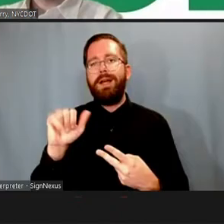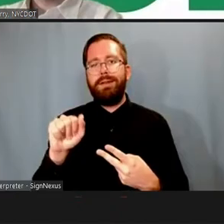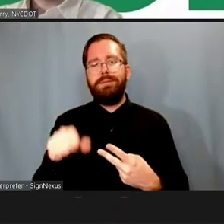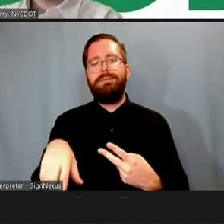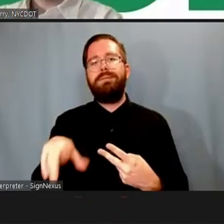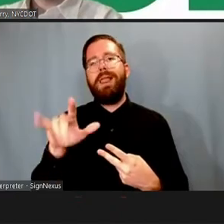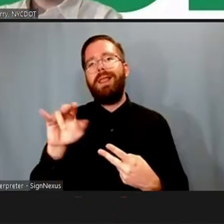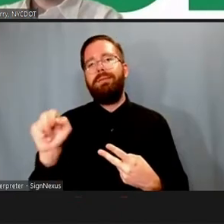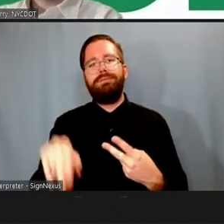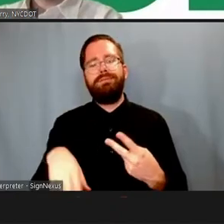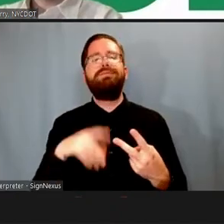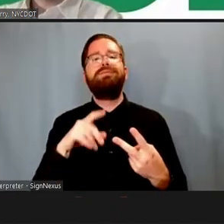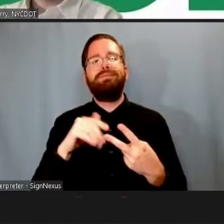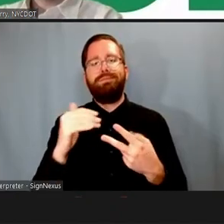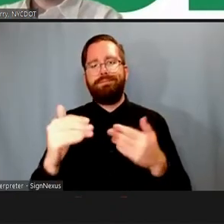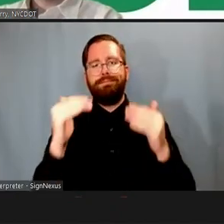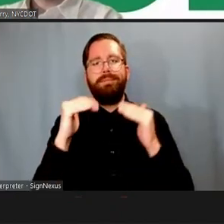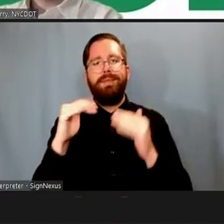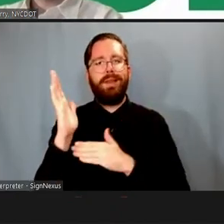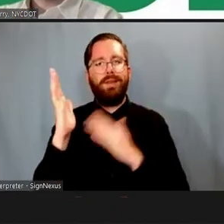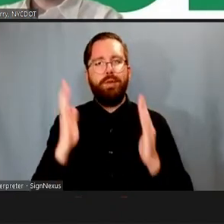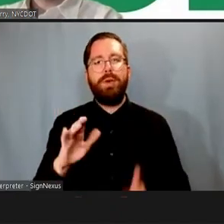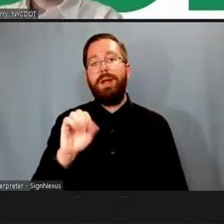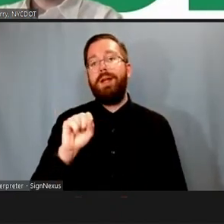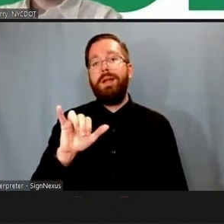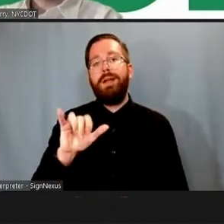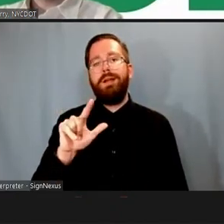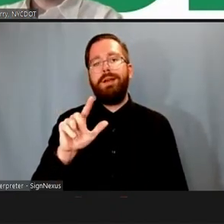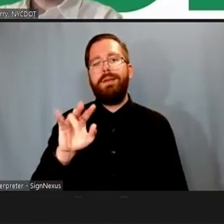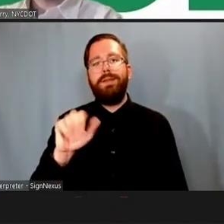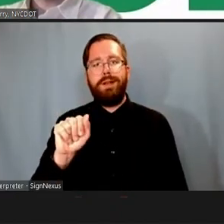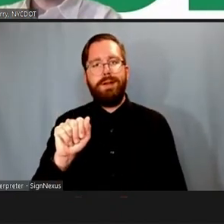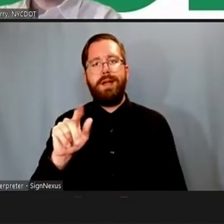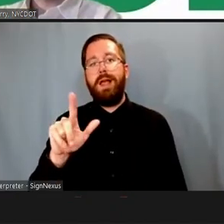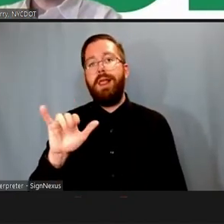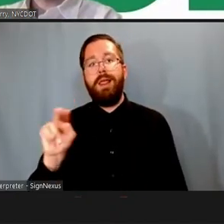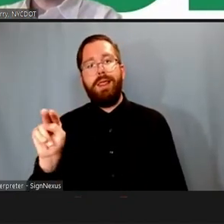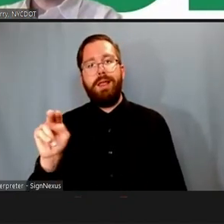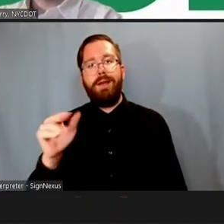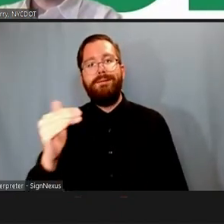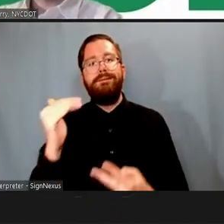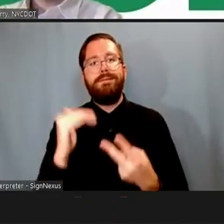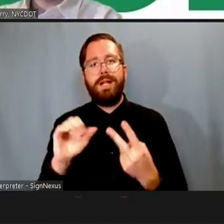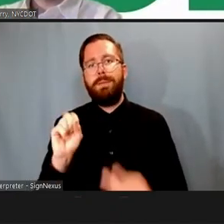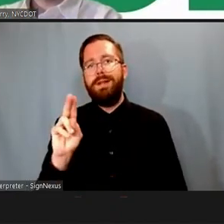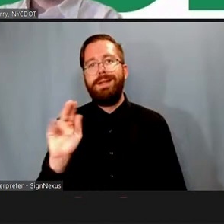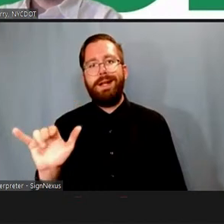the next speaker is sylvia lynn followed by sunny